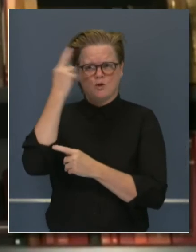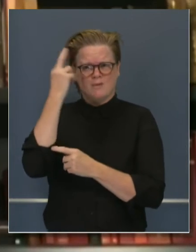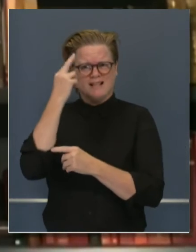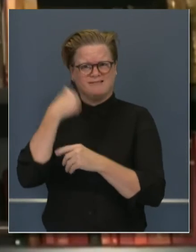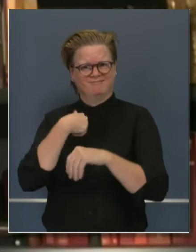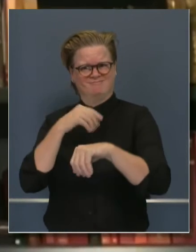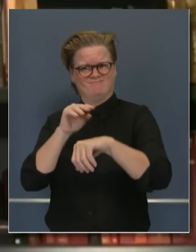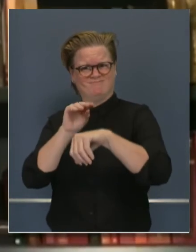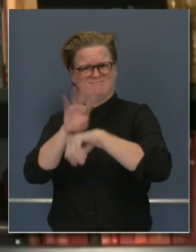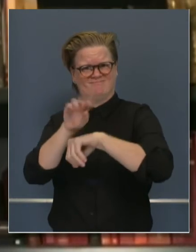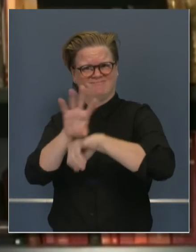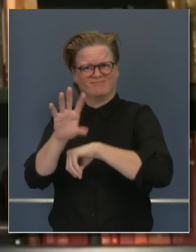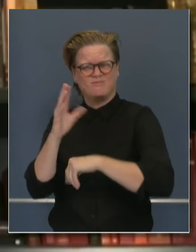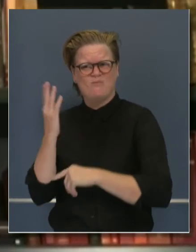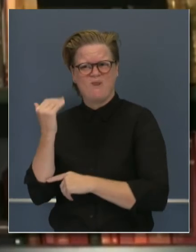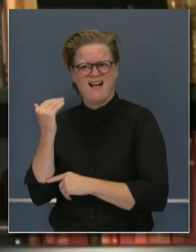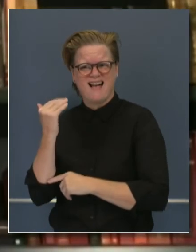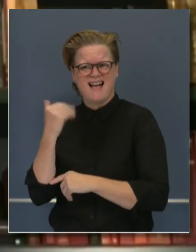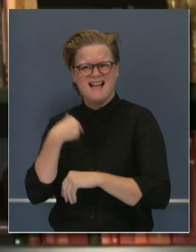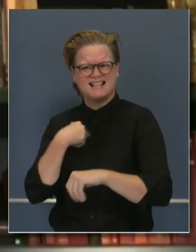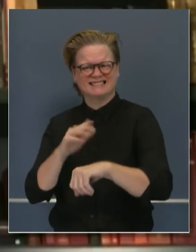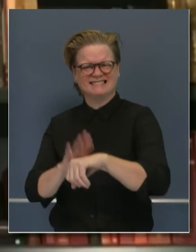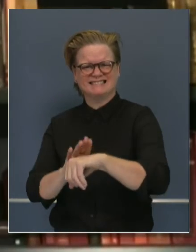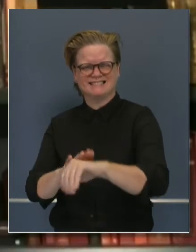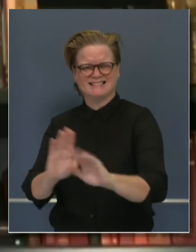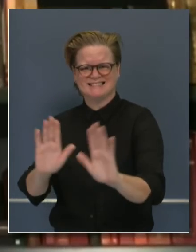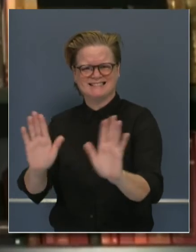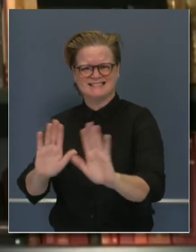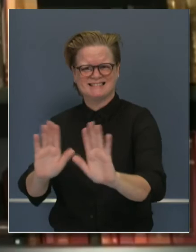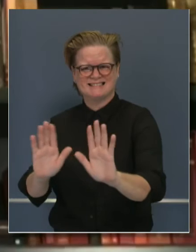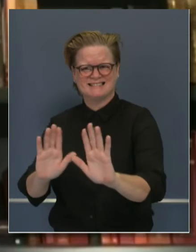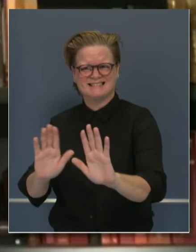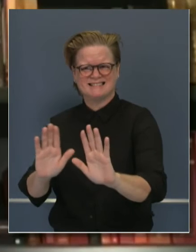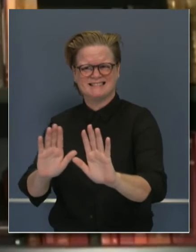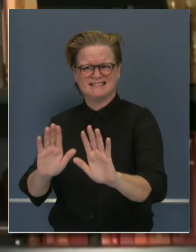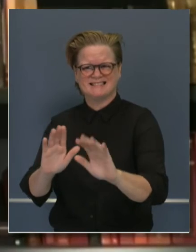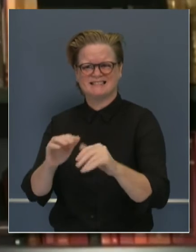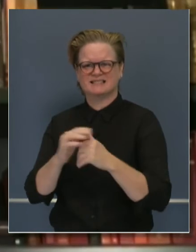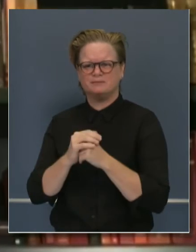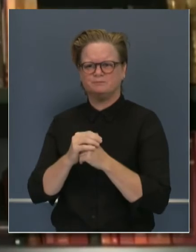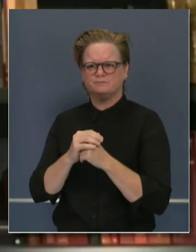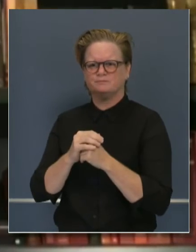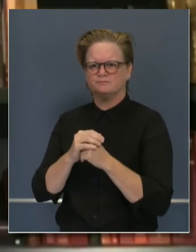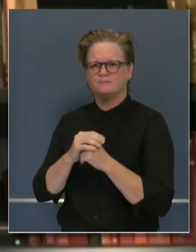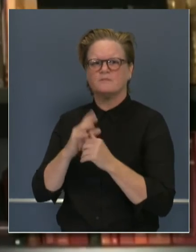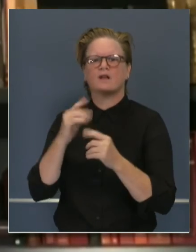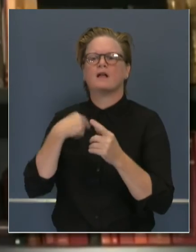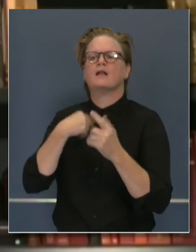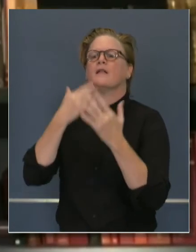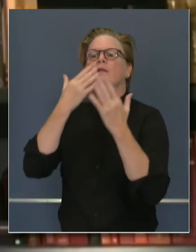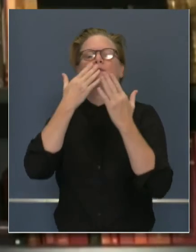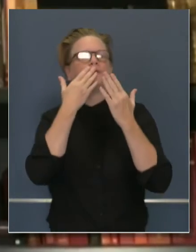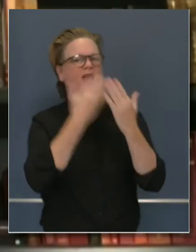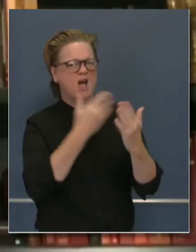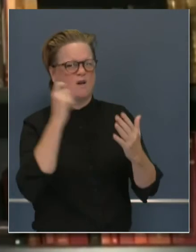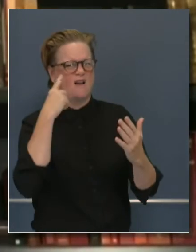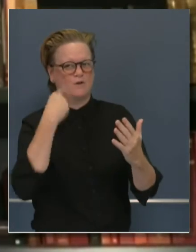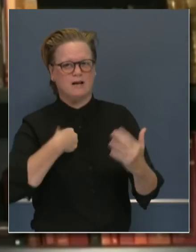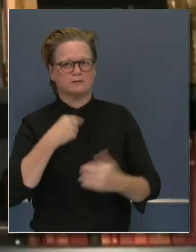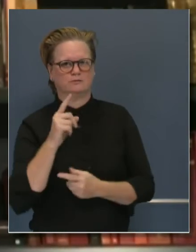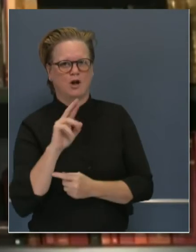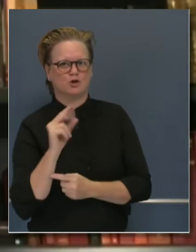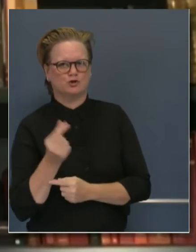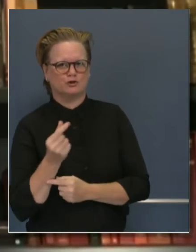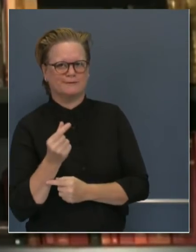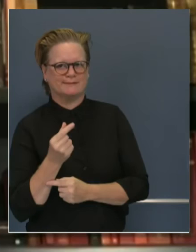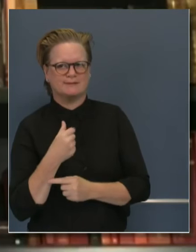space. Yeah, thanks, Governor. And like many other parts of the nation, we're concerned about people traveling